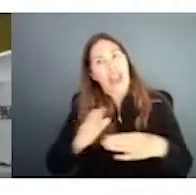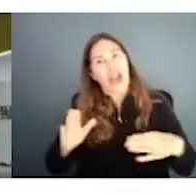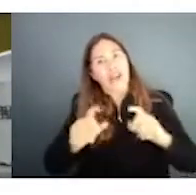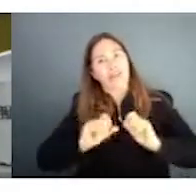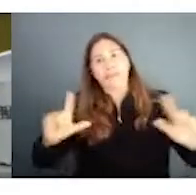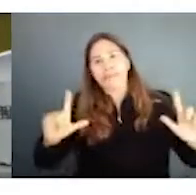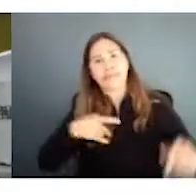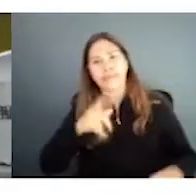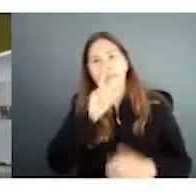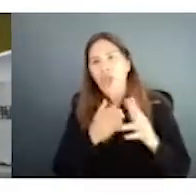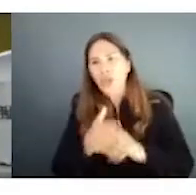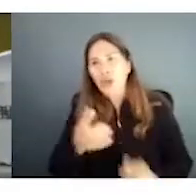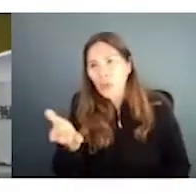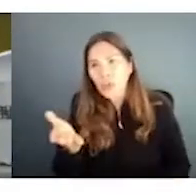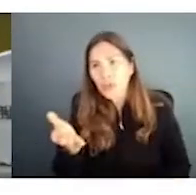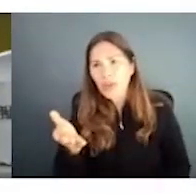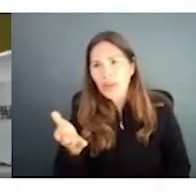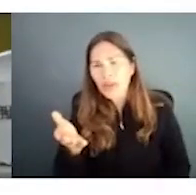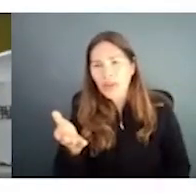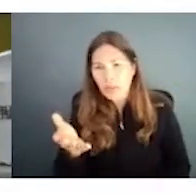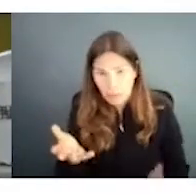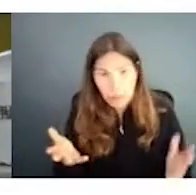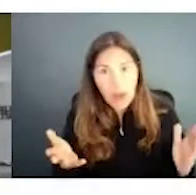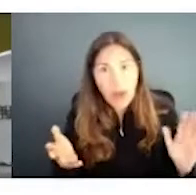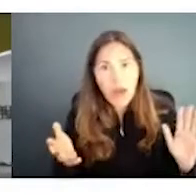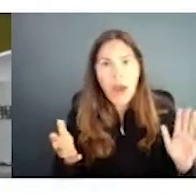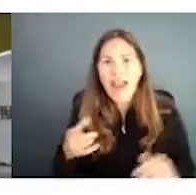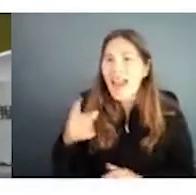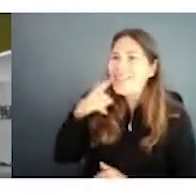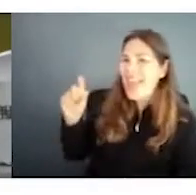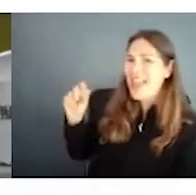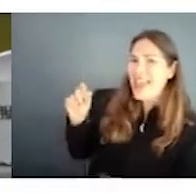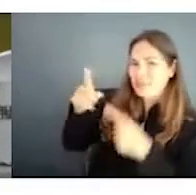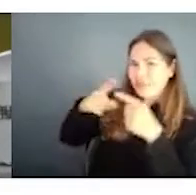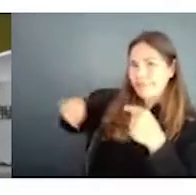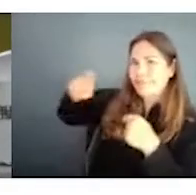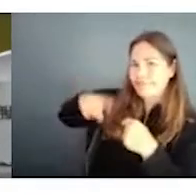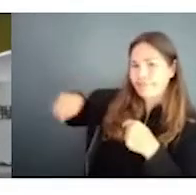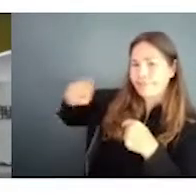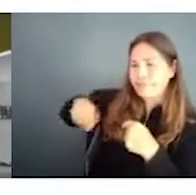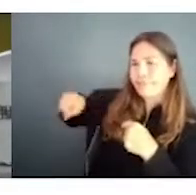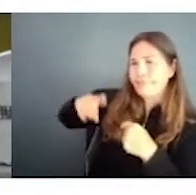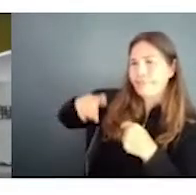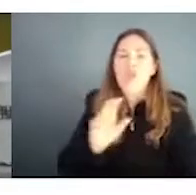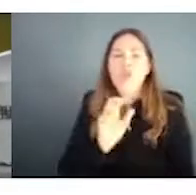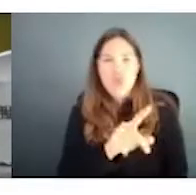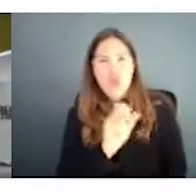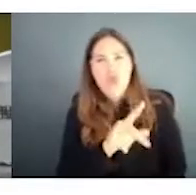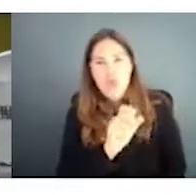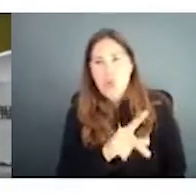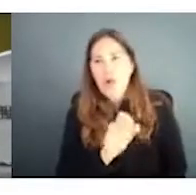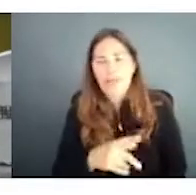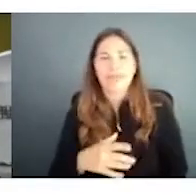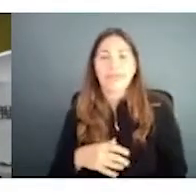coming through. So is it coming through now? It's the arrows are spinning. Okay. I did